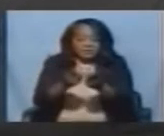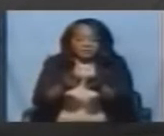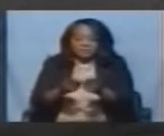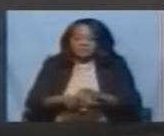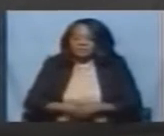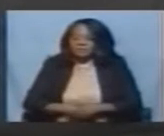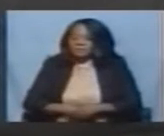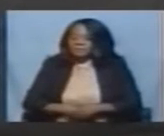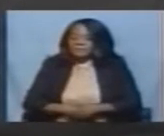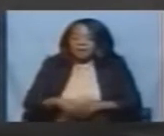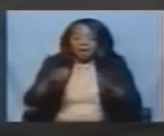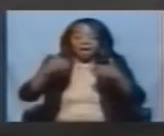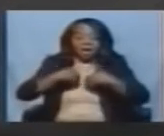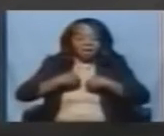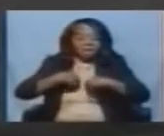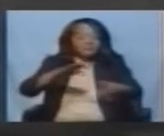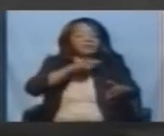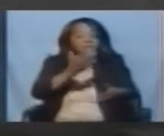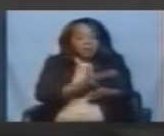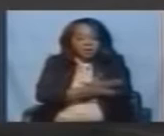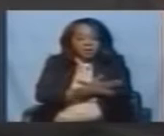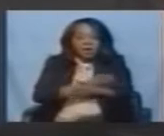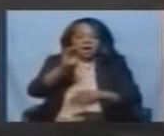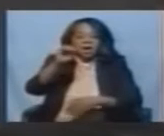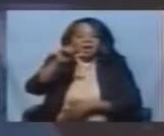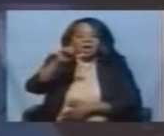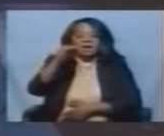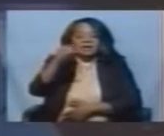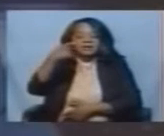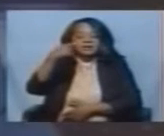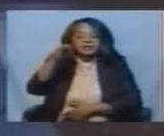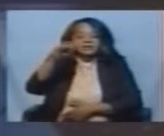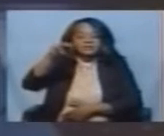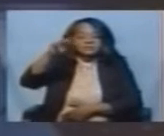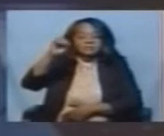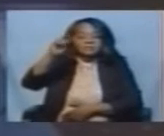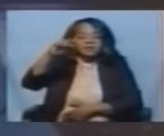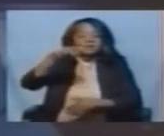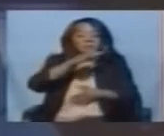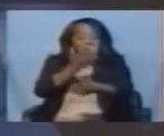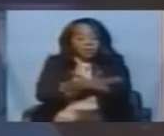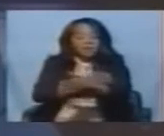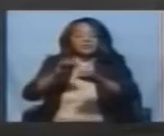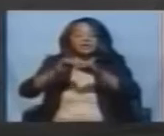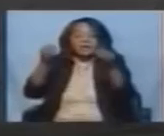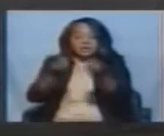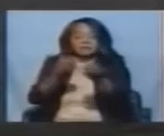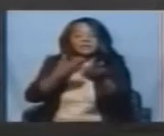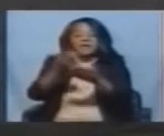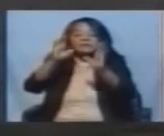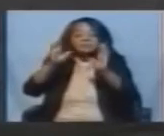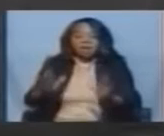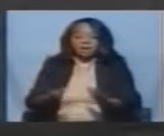sir, because you've got legitimate power. You know, most of the time we have expert power, for instance, but you have no legitimate power in these organizations. And if you need